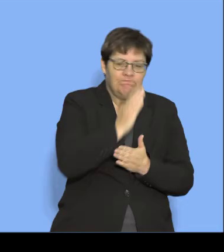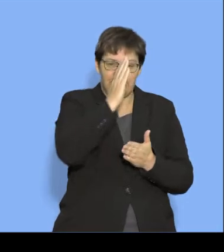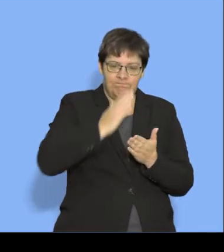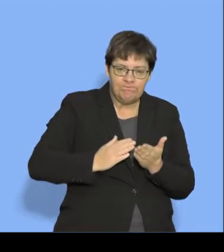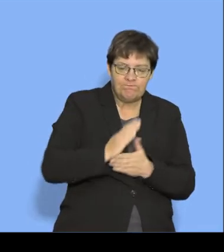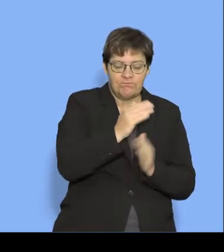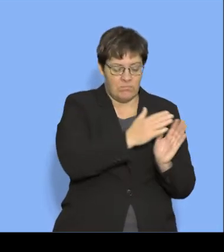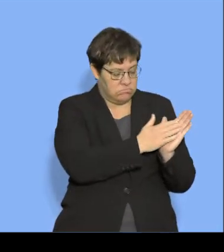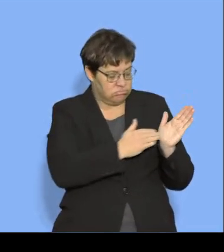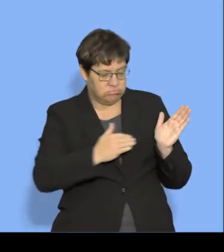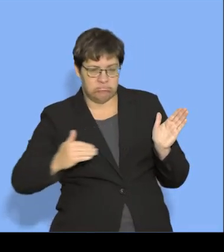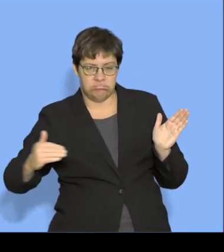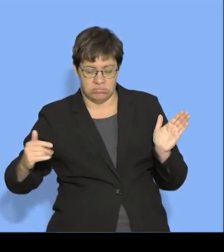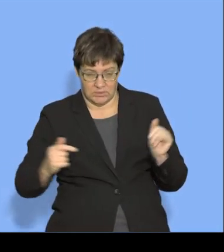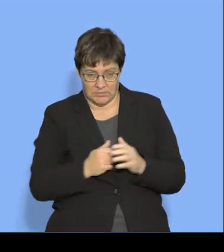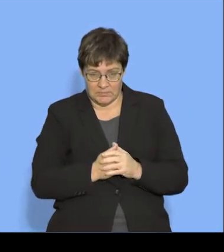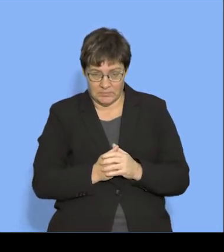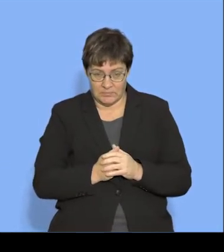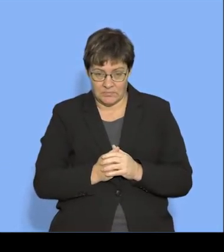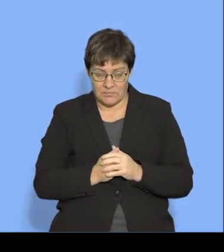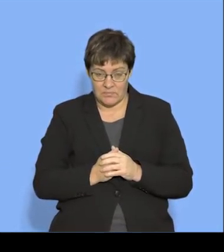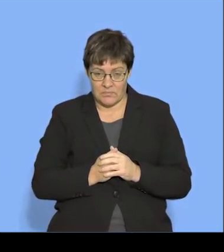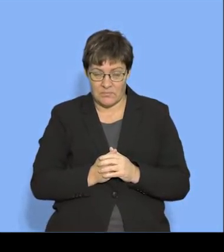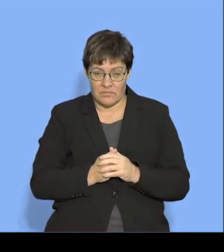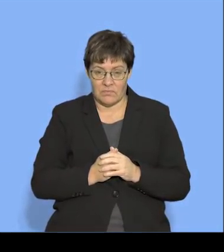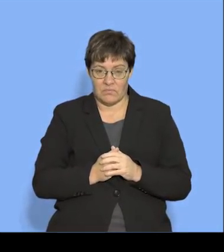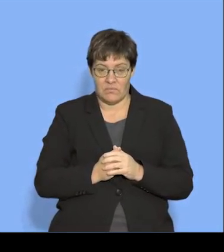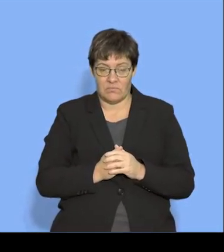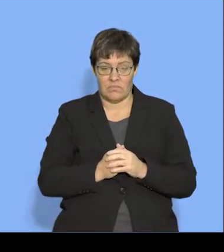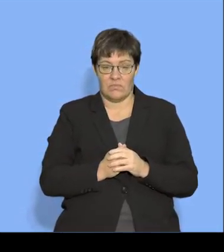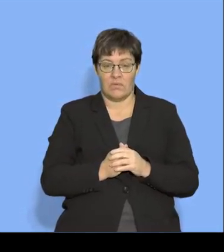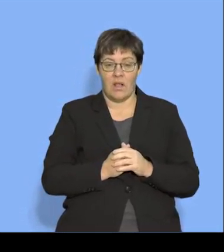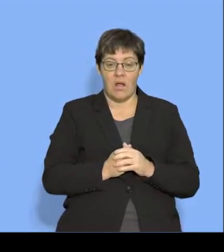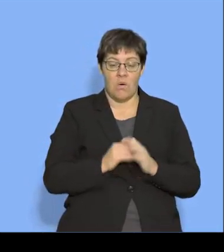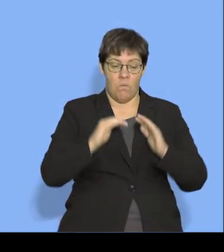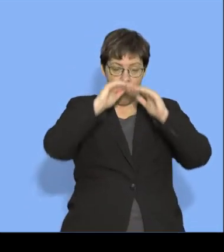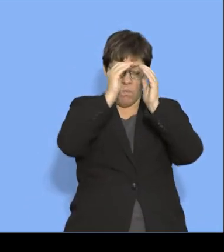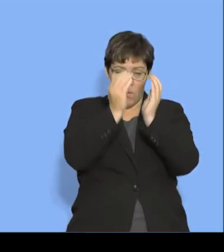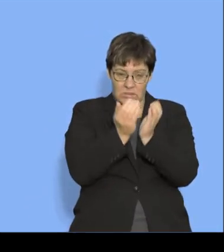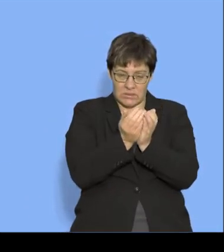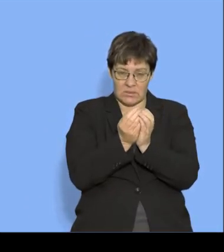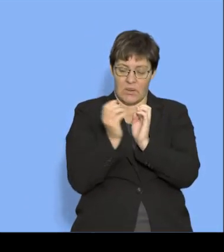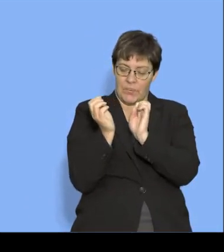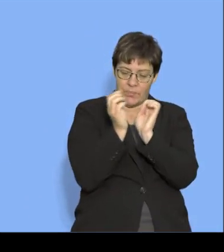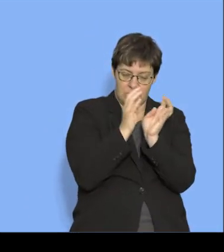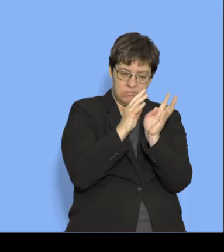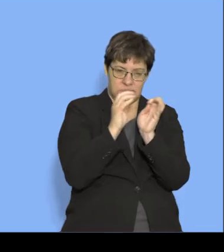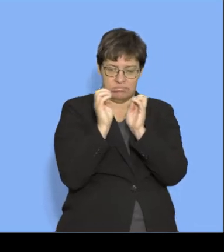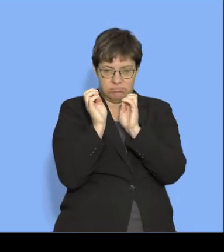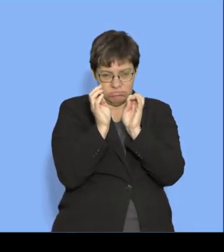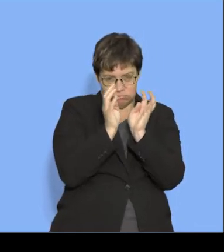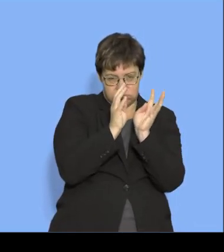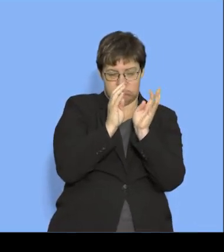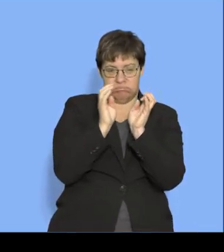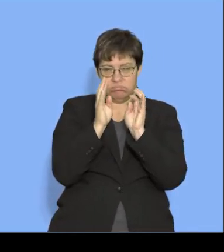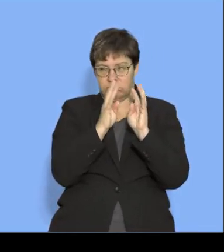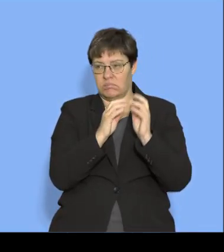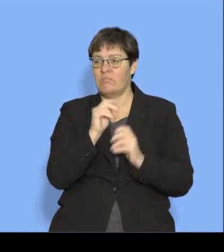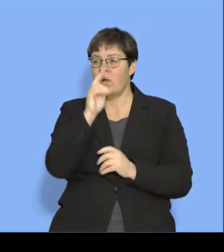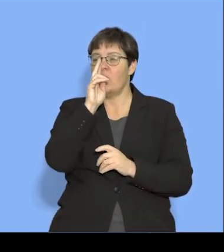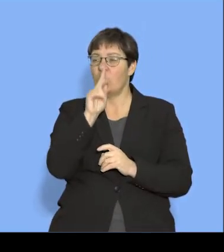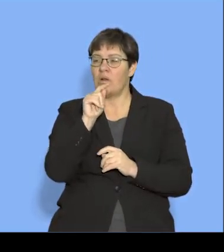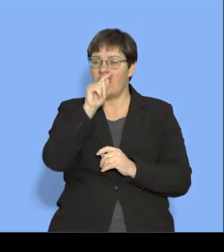this elongated tube. The walls of the small intestine contain transverse folds, as I mentioned earlier on. When